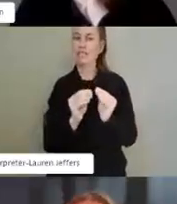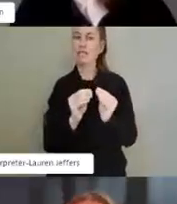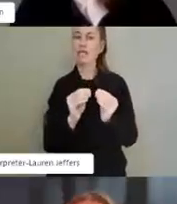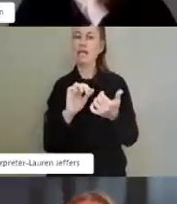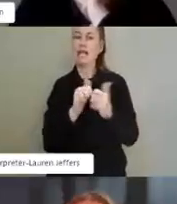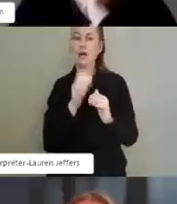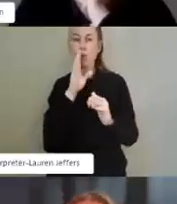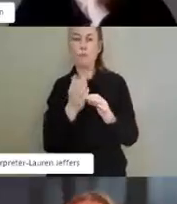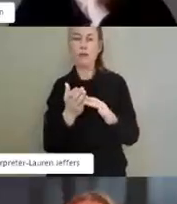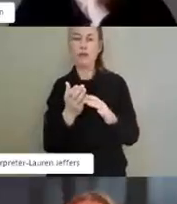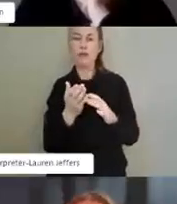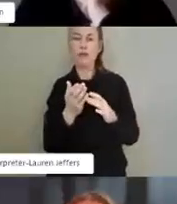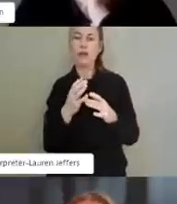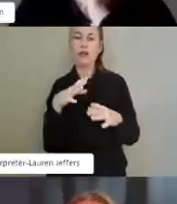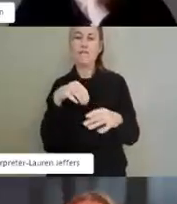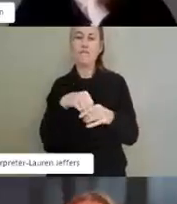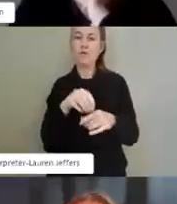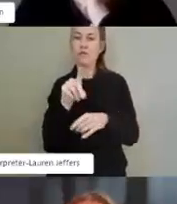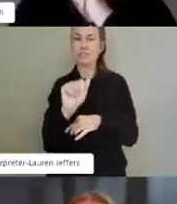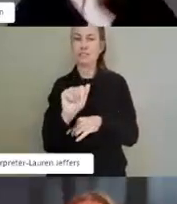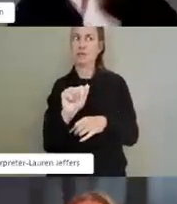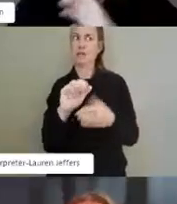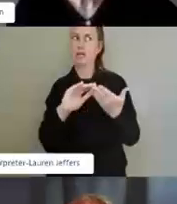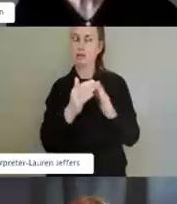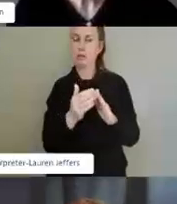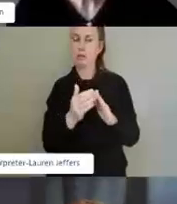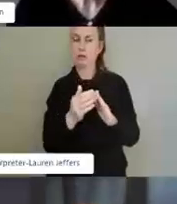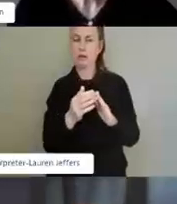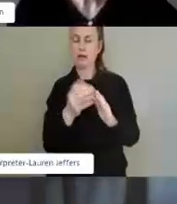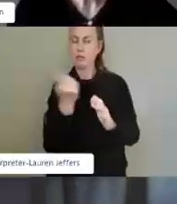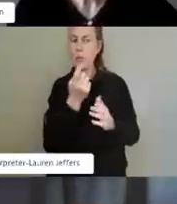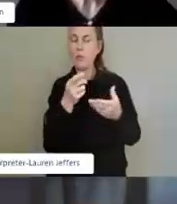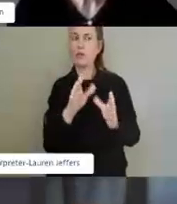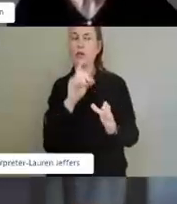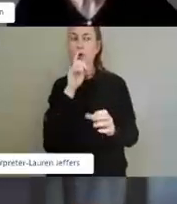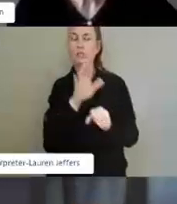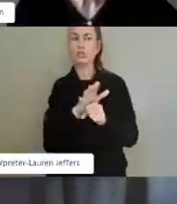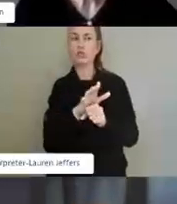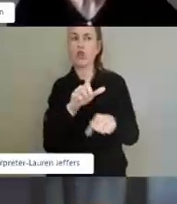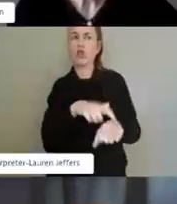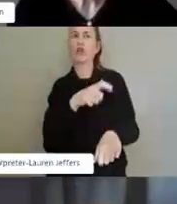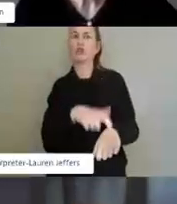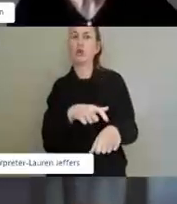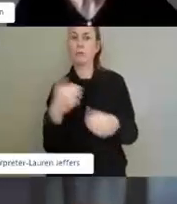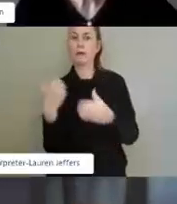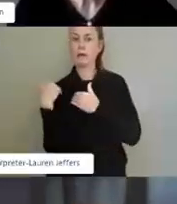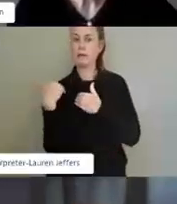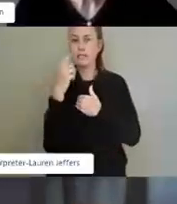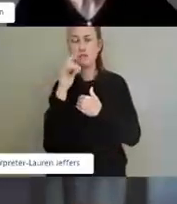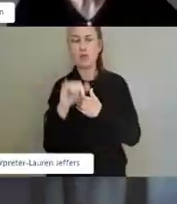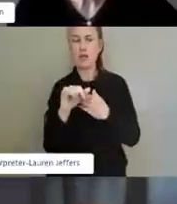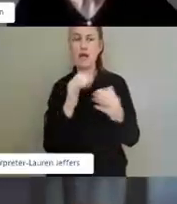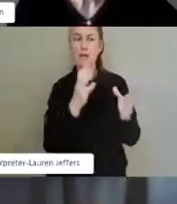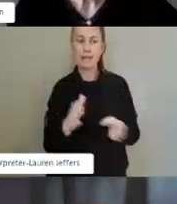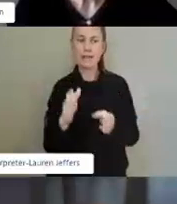the disability community, I believe the only way to ensure long-term accountability would be for the corrective action plan and the